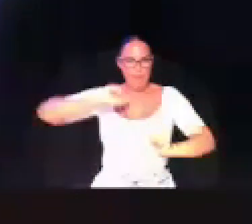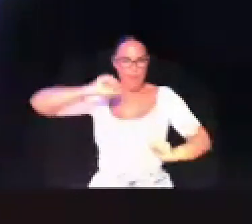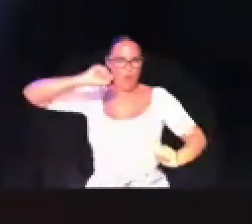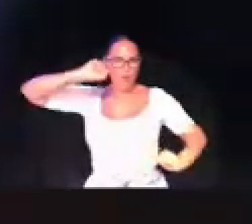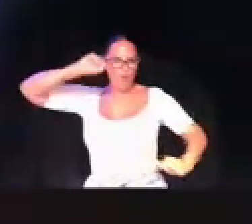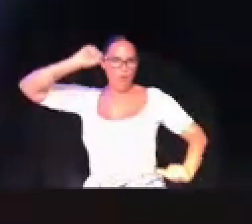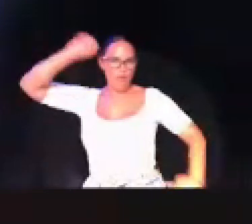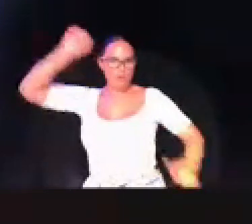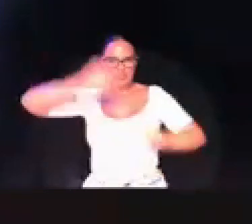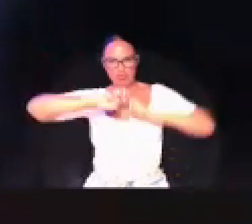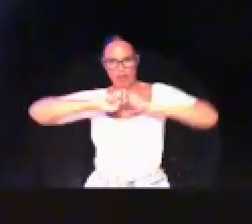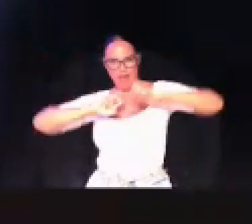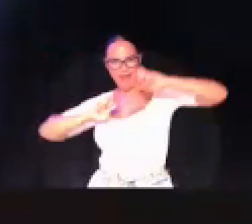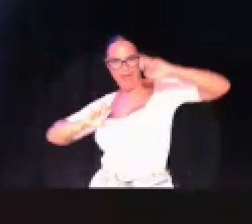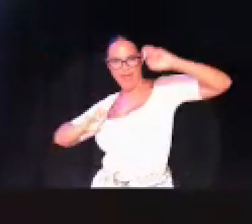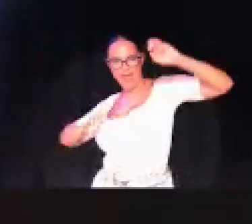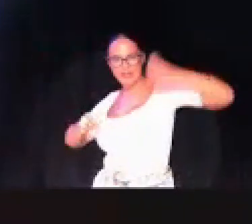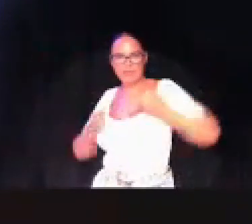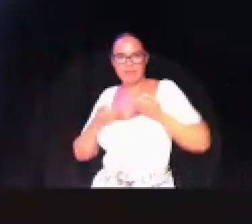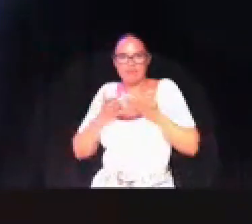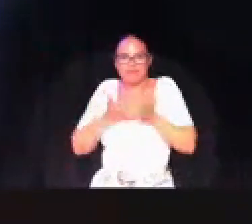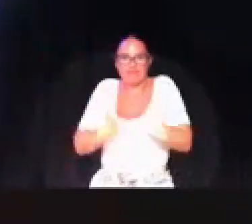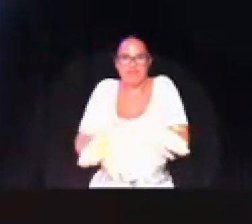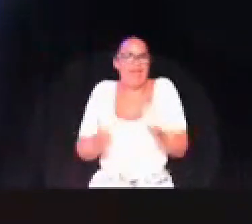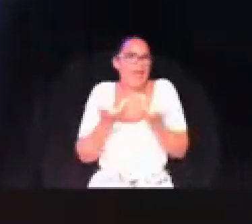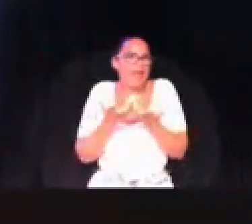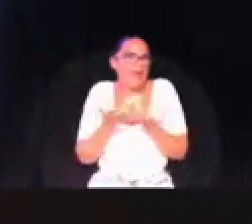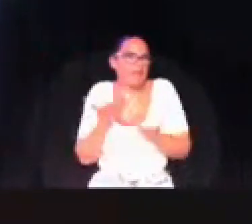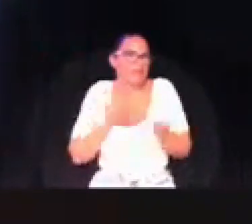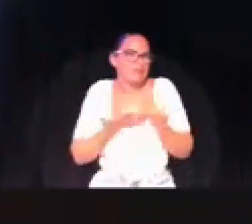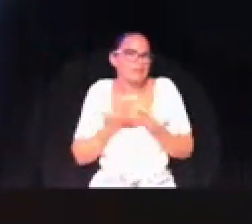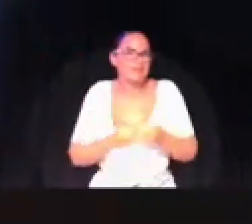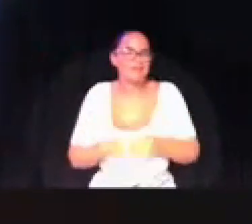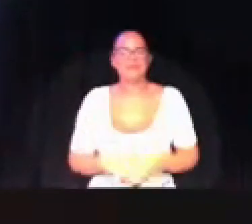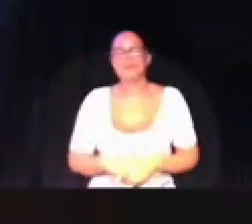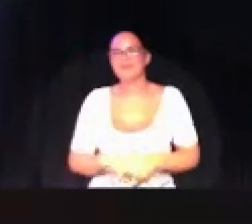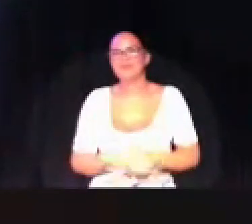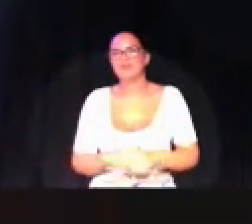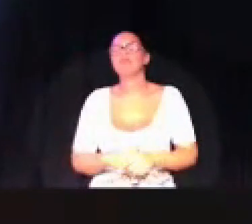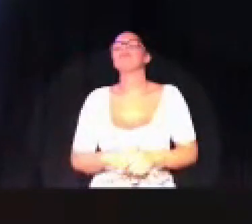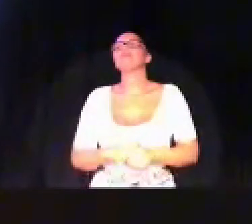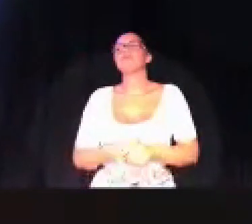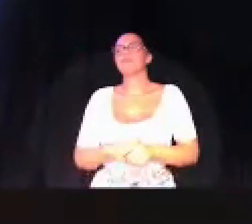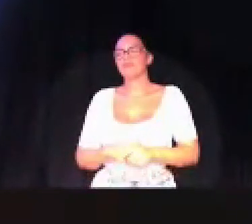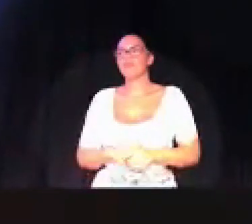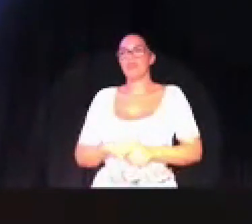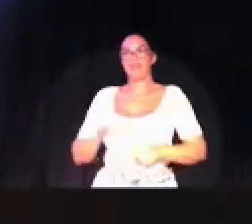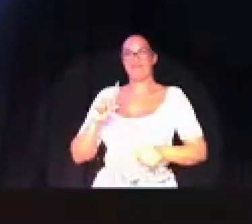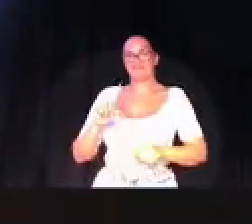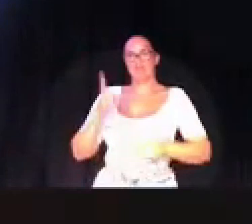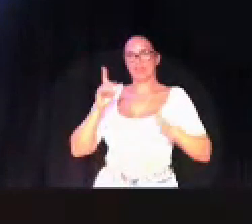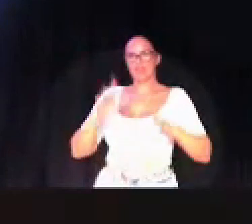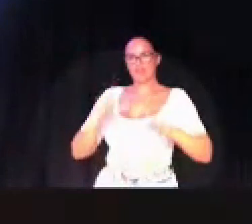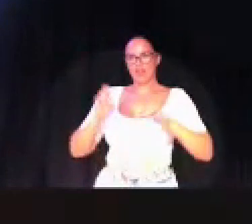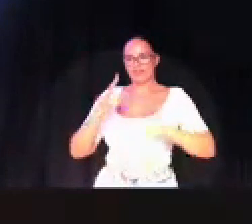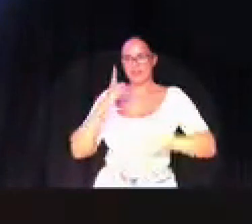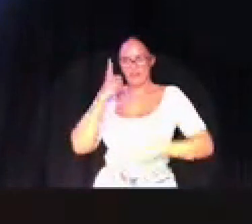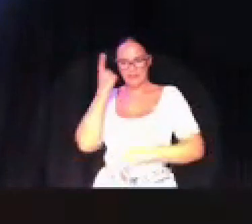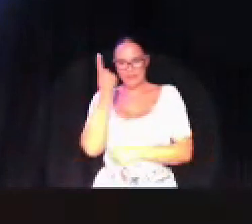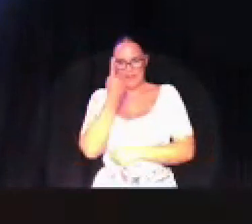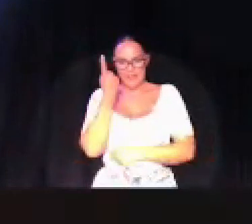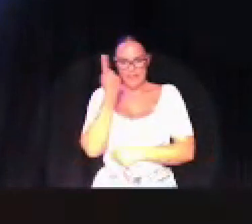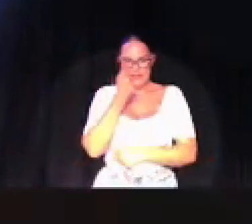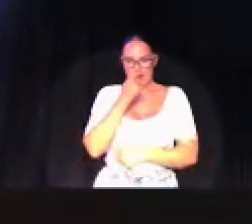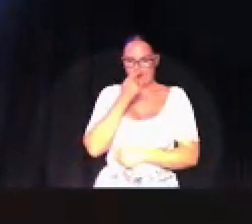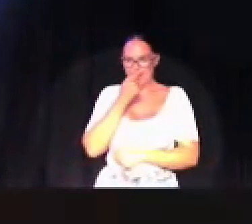the sort of imagery. Yeah, so I think when we first started, and it was kind of, we were thinking more along the lines